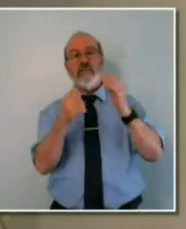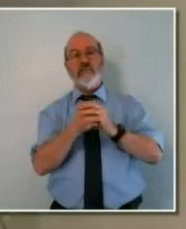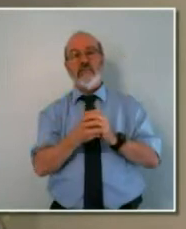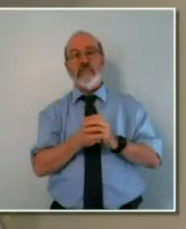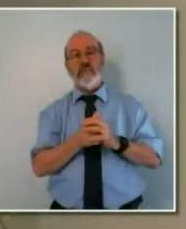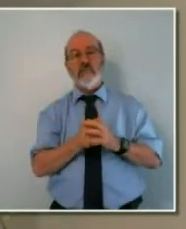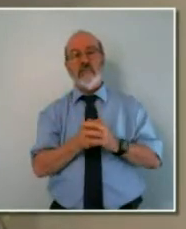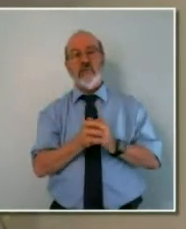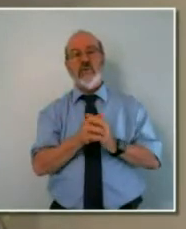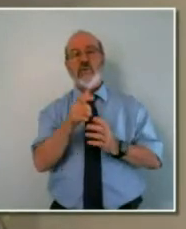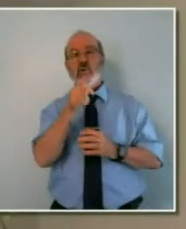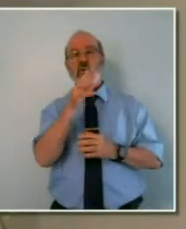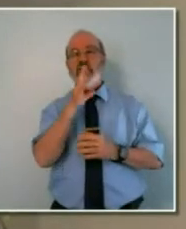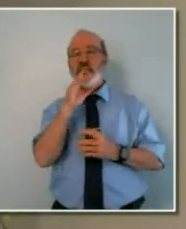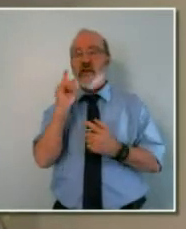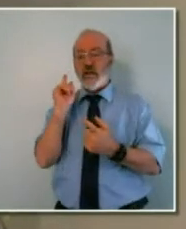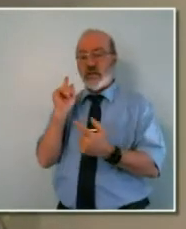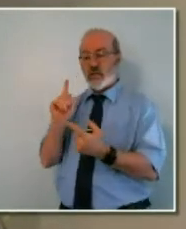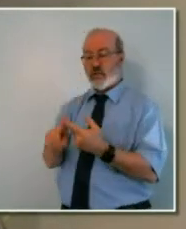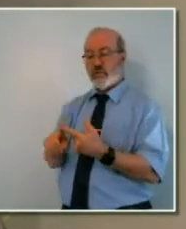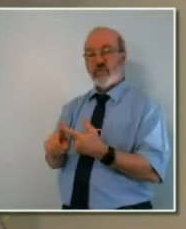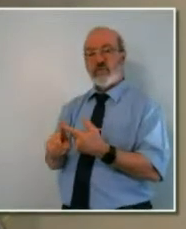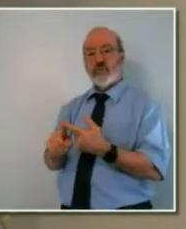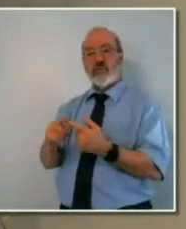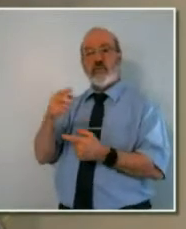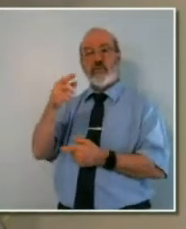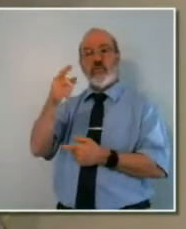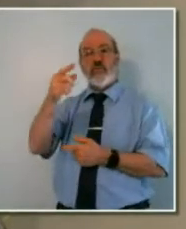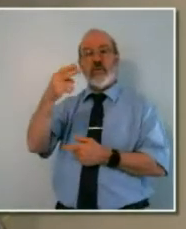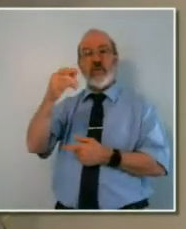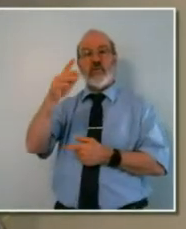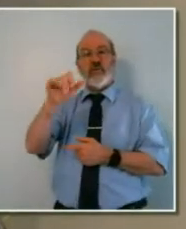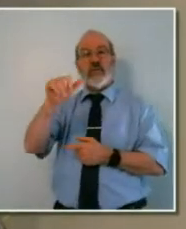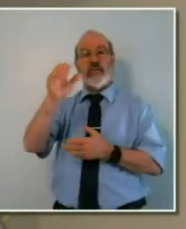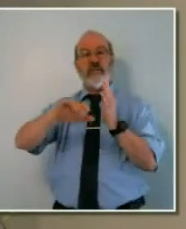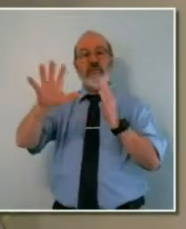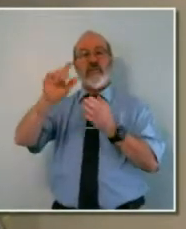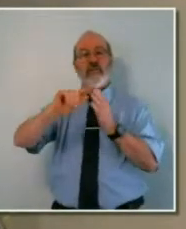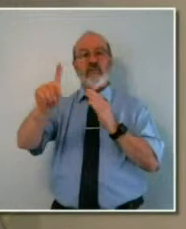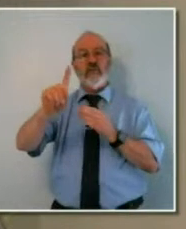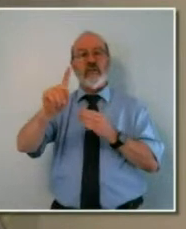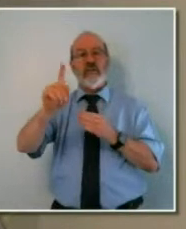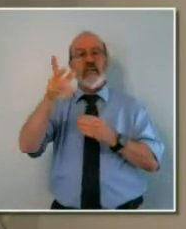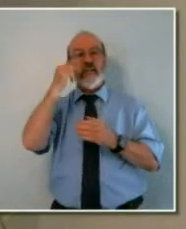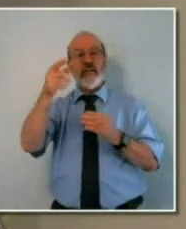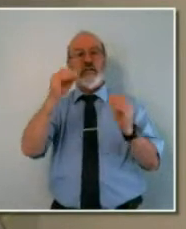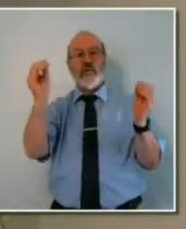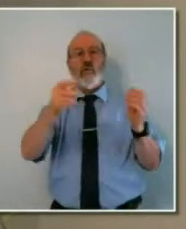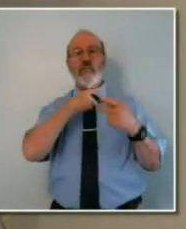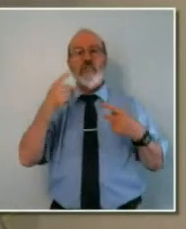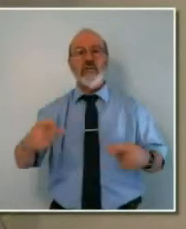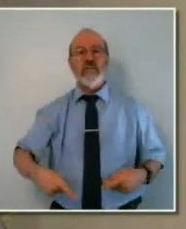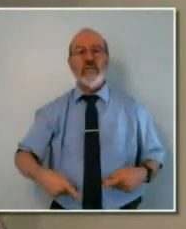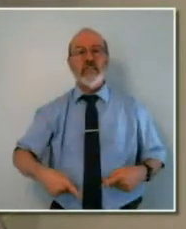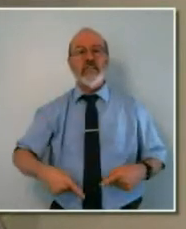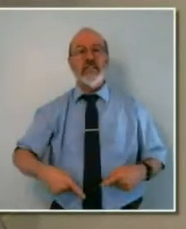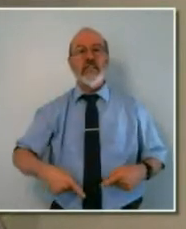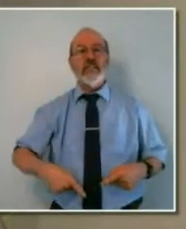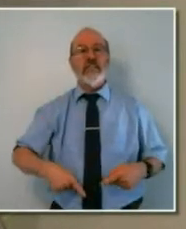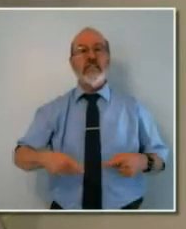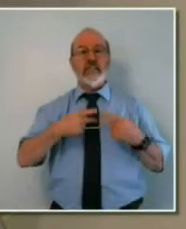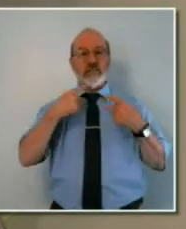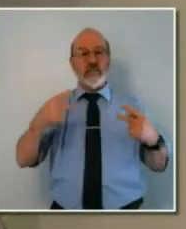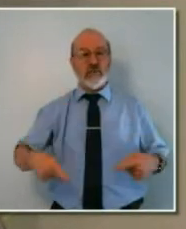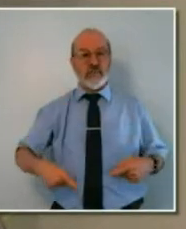Who's he talking to? Well, in Hosea chapter 5 and verse 1, hear ye this, O priests. There's the priesthood,